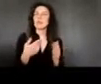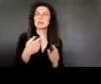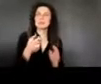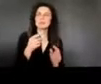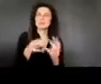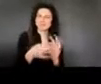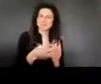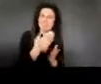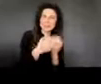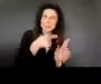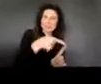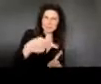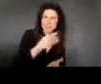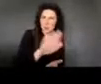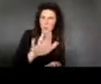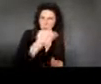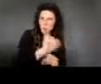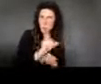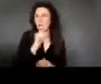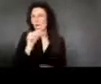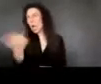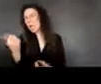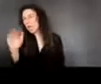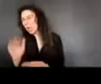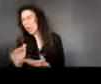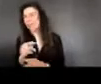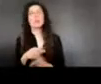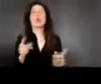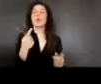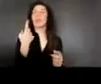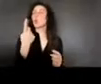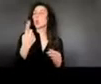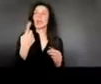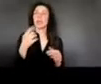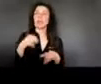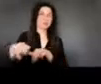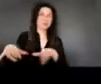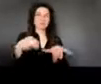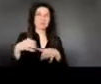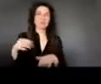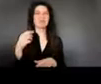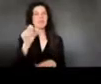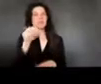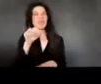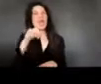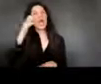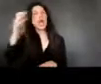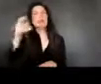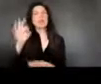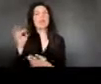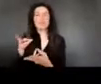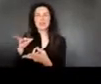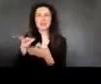another thread that we saw that sort of ties these sites together is their kind of mutual capacity for extraction in multiple senses of the